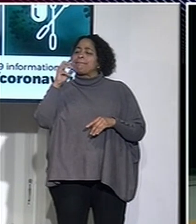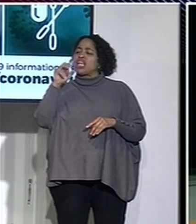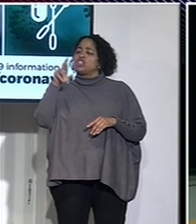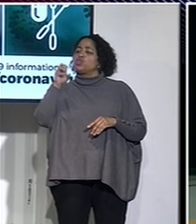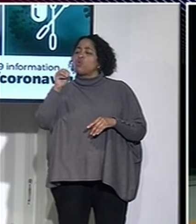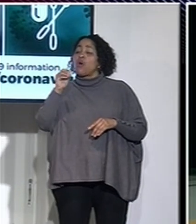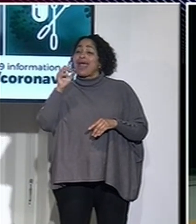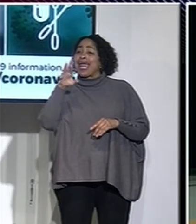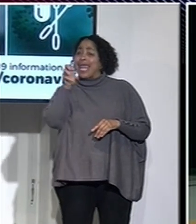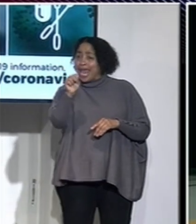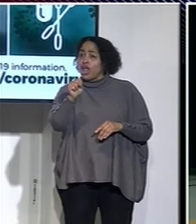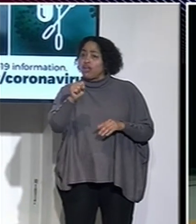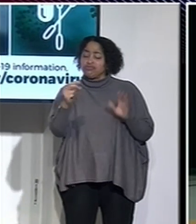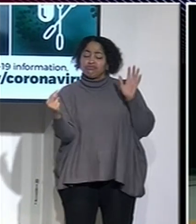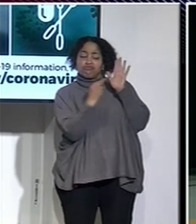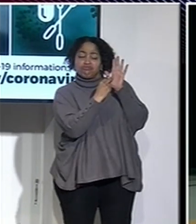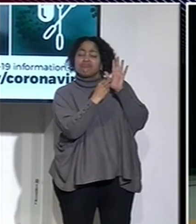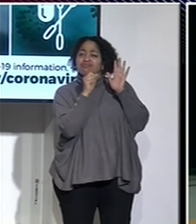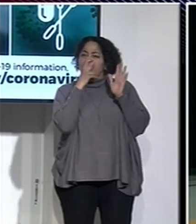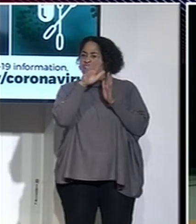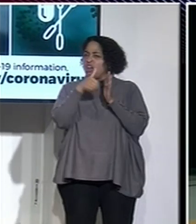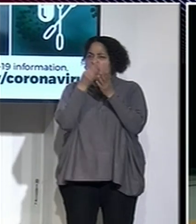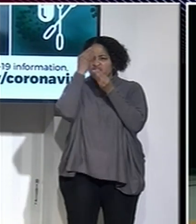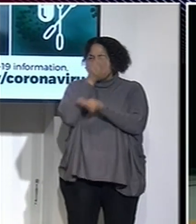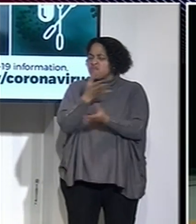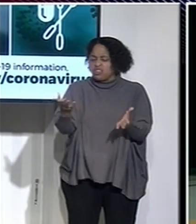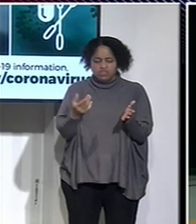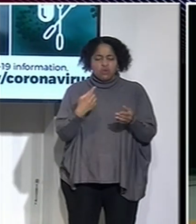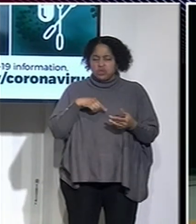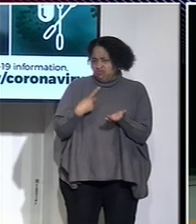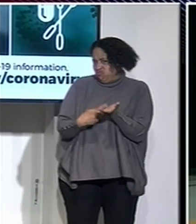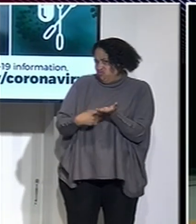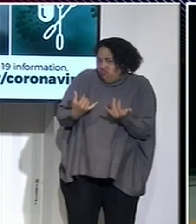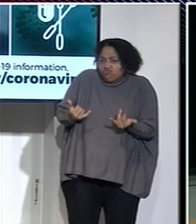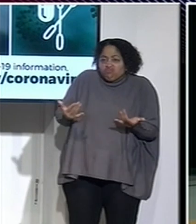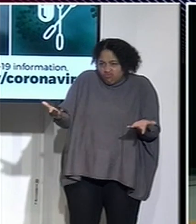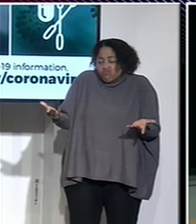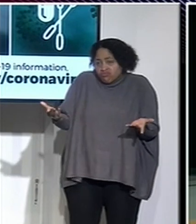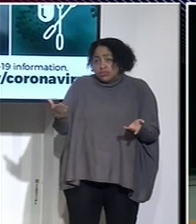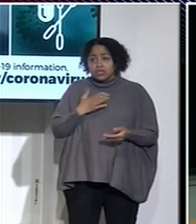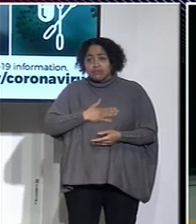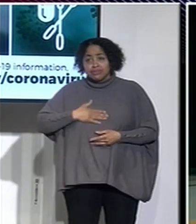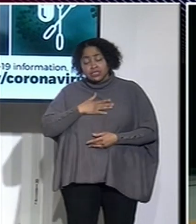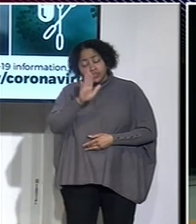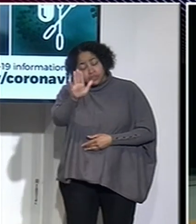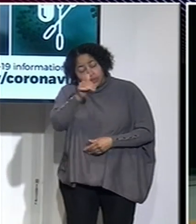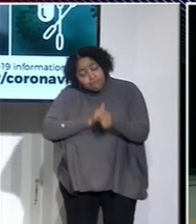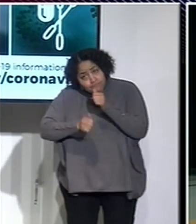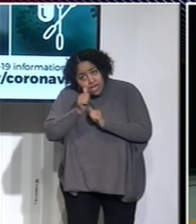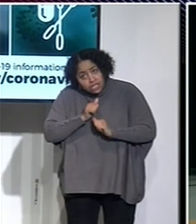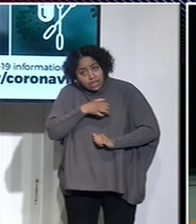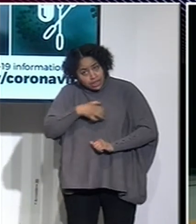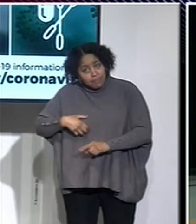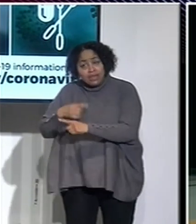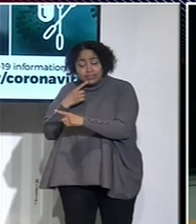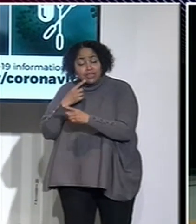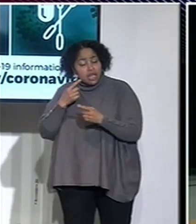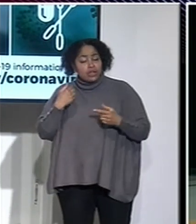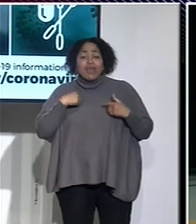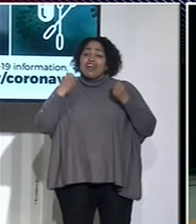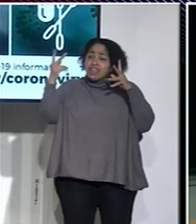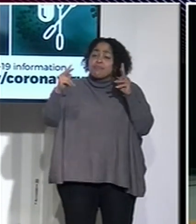get all of the information that we are talking about today. please be patient. As the mayor stated, we have a lot of